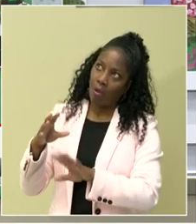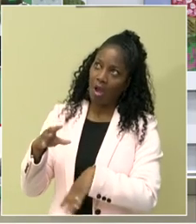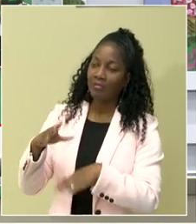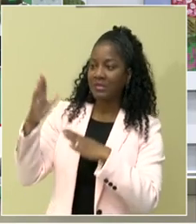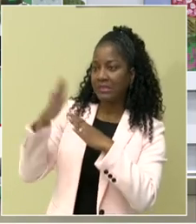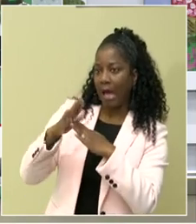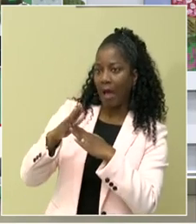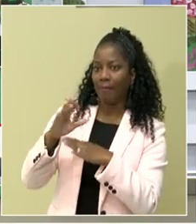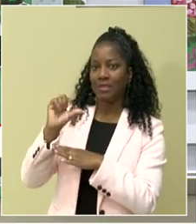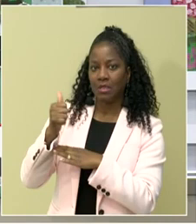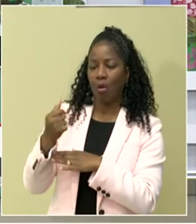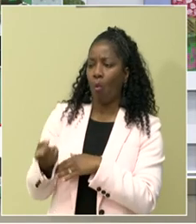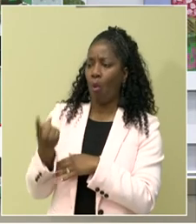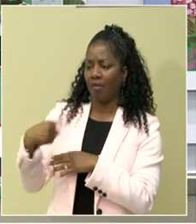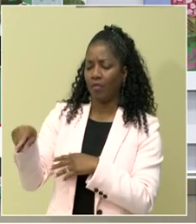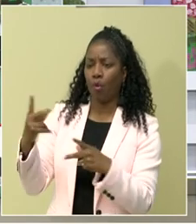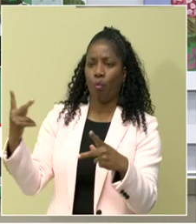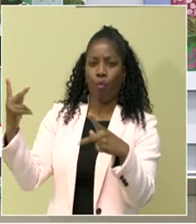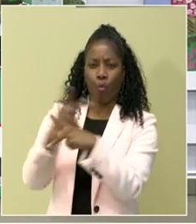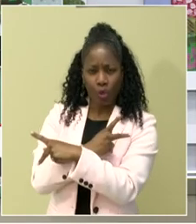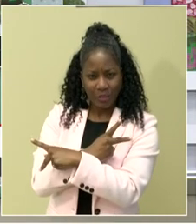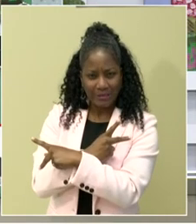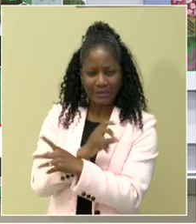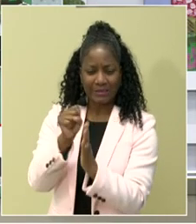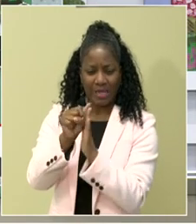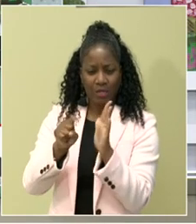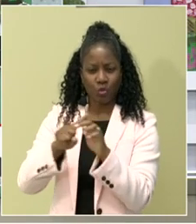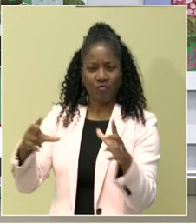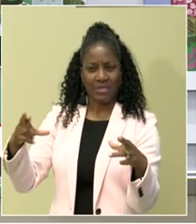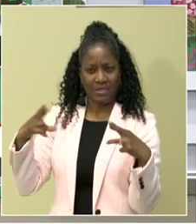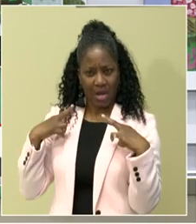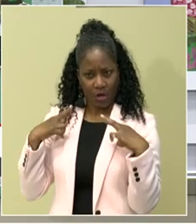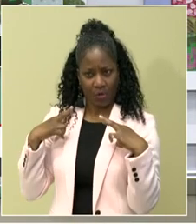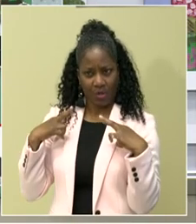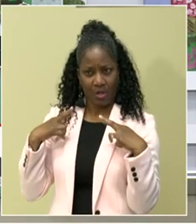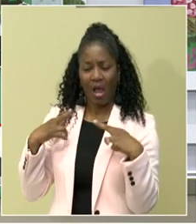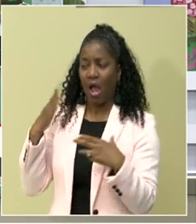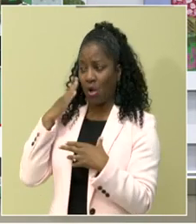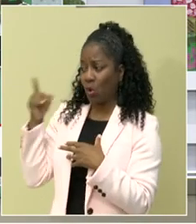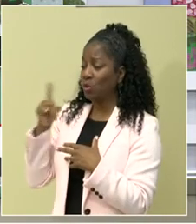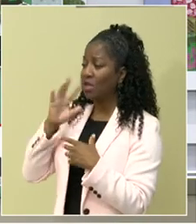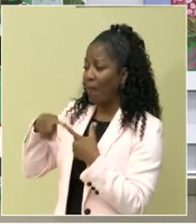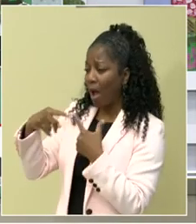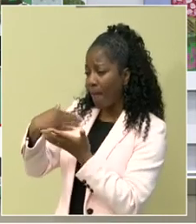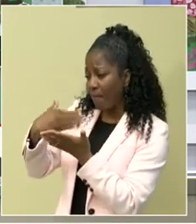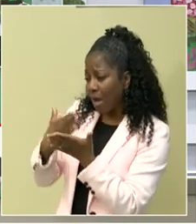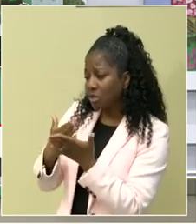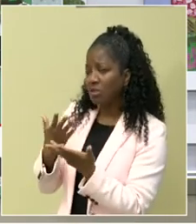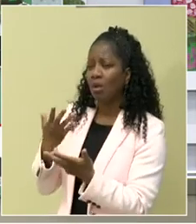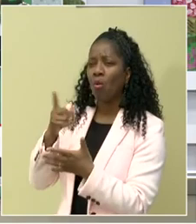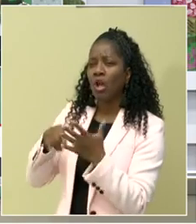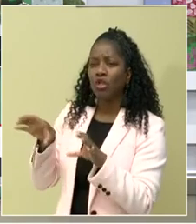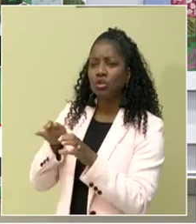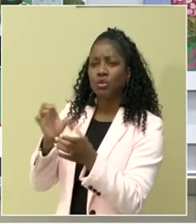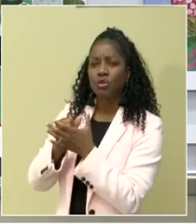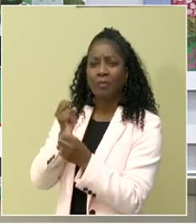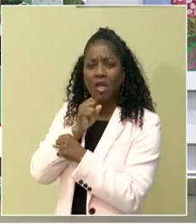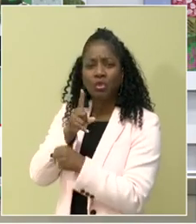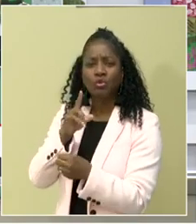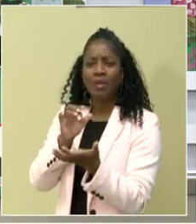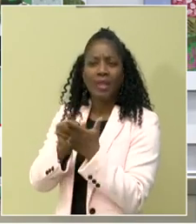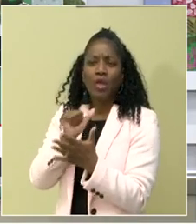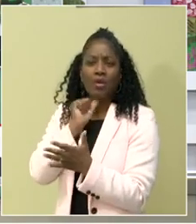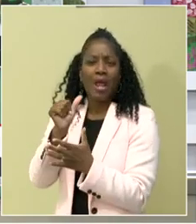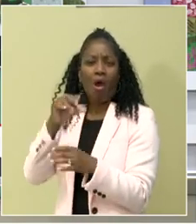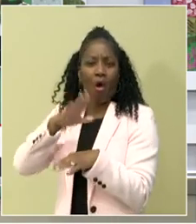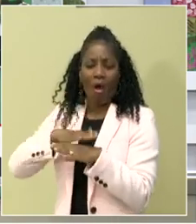top 10, one of the worst states to retire. And I know that you talked about budgeting and everything like that. What are you doing to, so you're